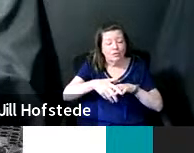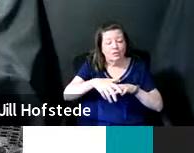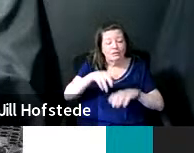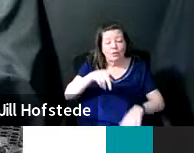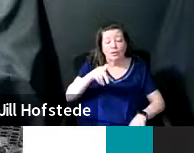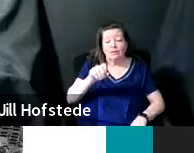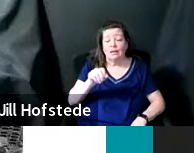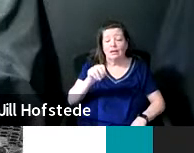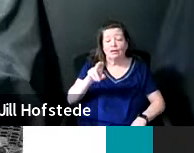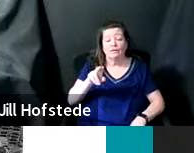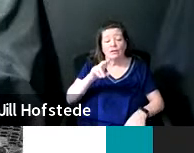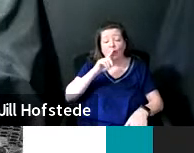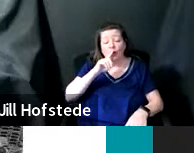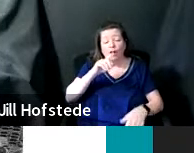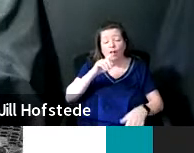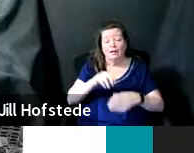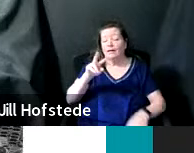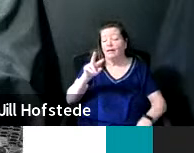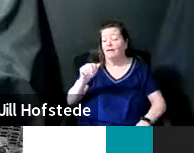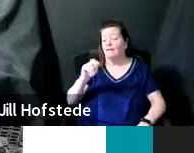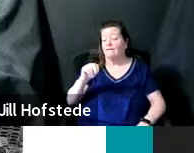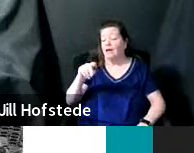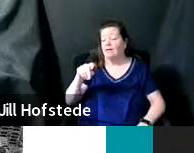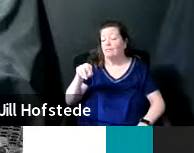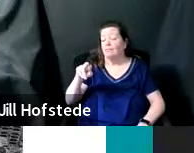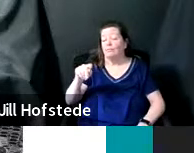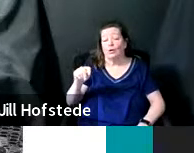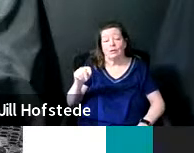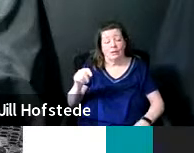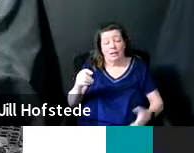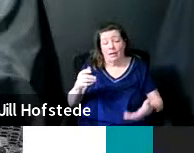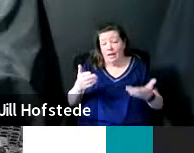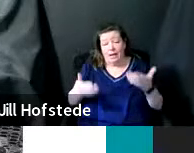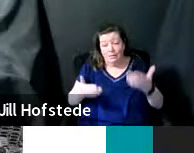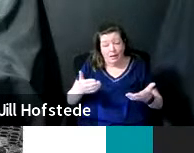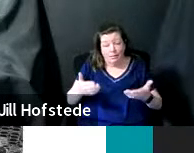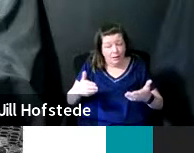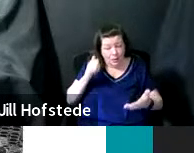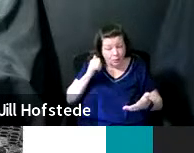Vanport, and it might not have existed if Vanport didn't exist.